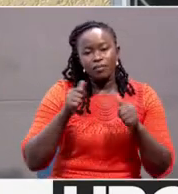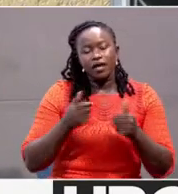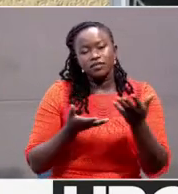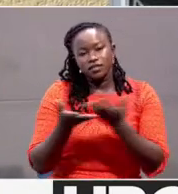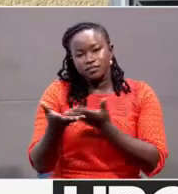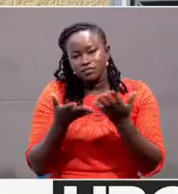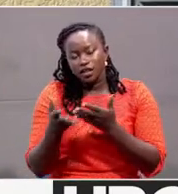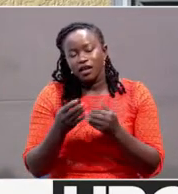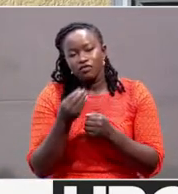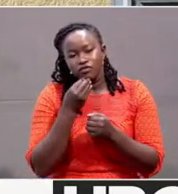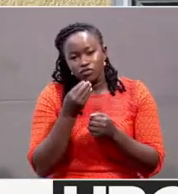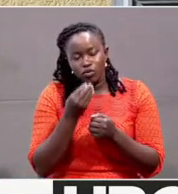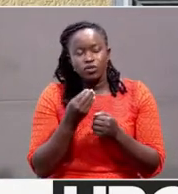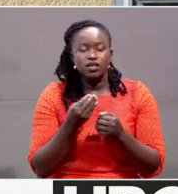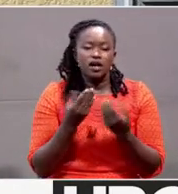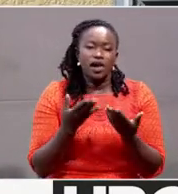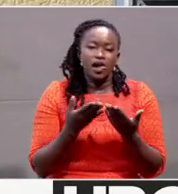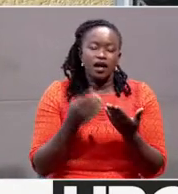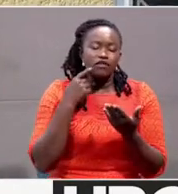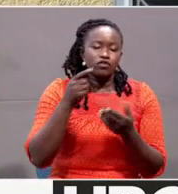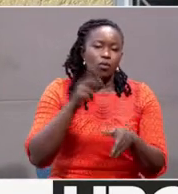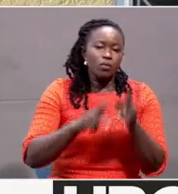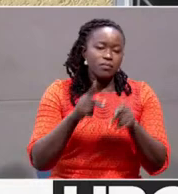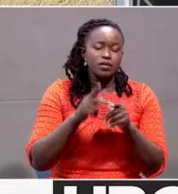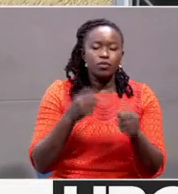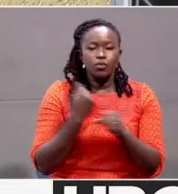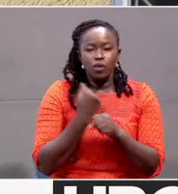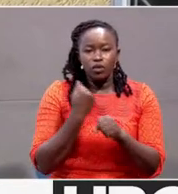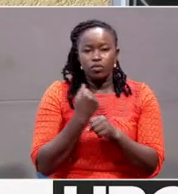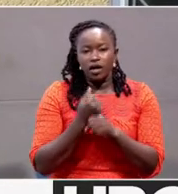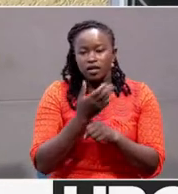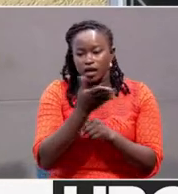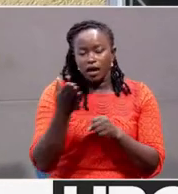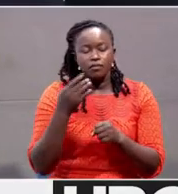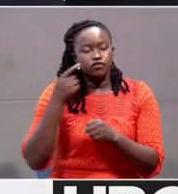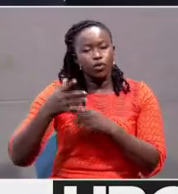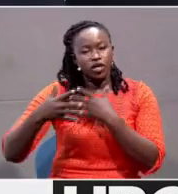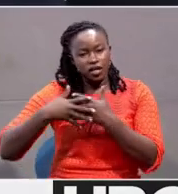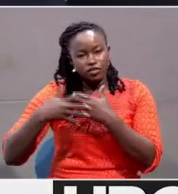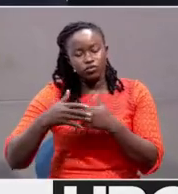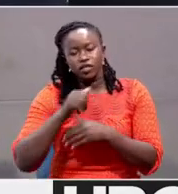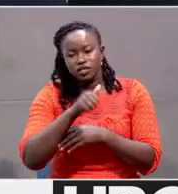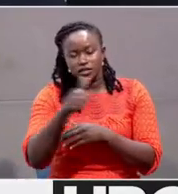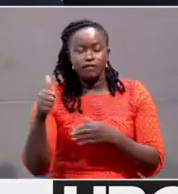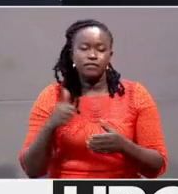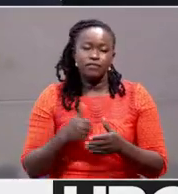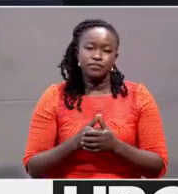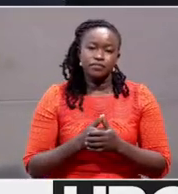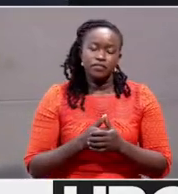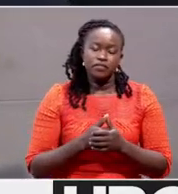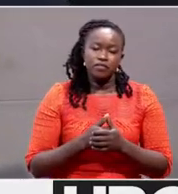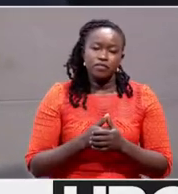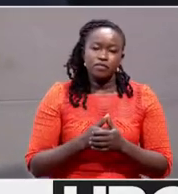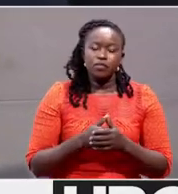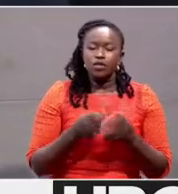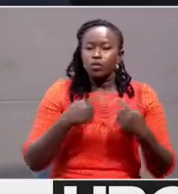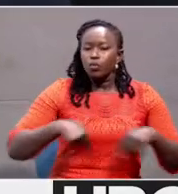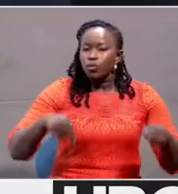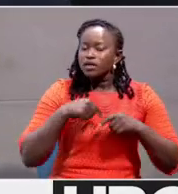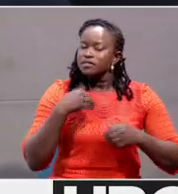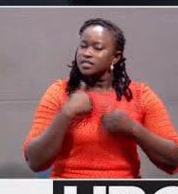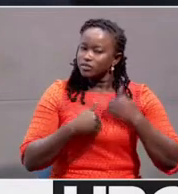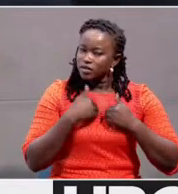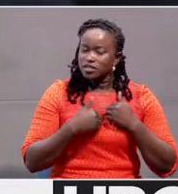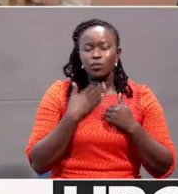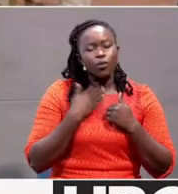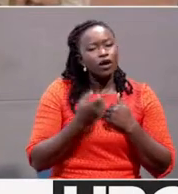meat, from what, for the people who are working for the industry itself. We have interested ourselves in understanding